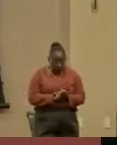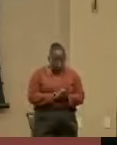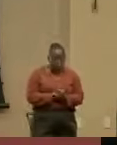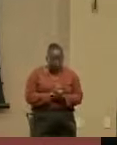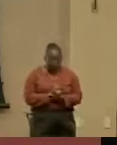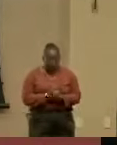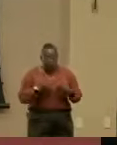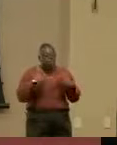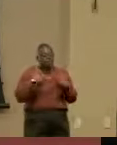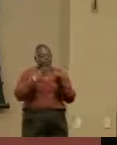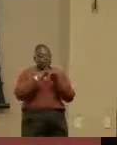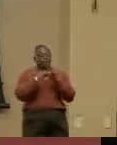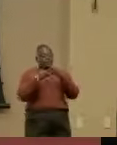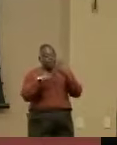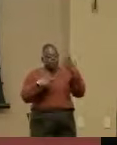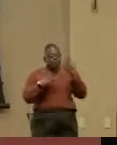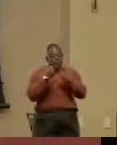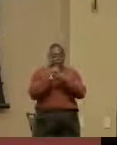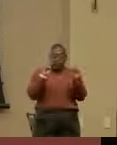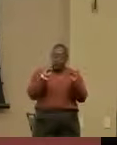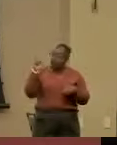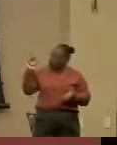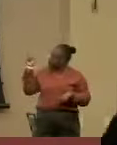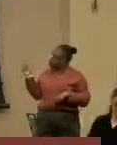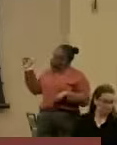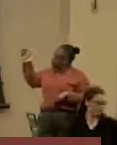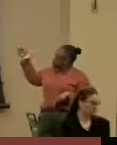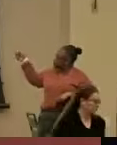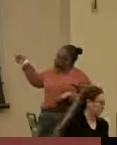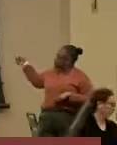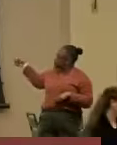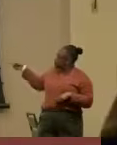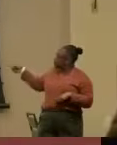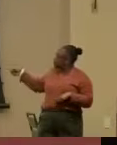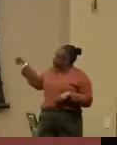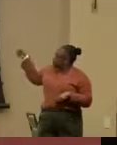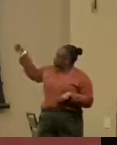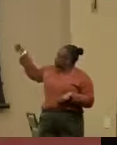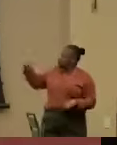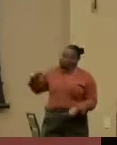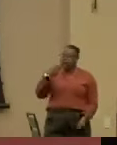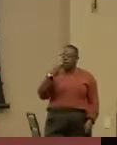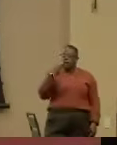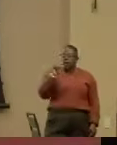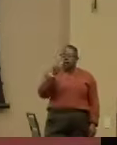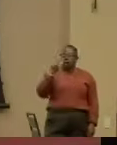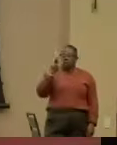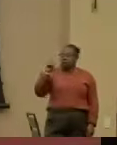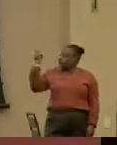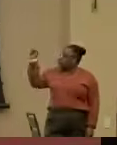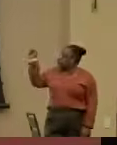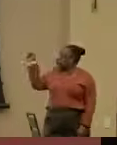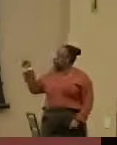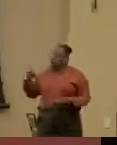So we have some medications here that are considered very safe, and some of these are standards in lupus: hydroxychloroquine or Plaquenil,